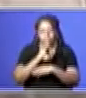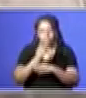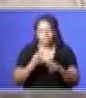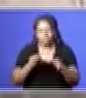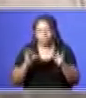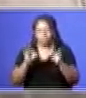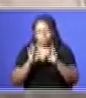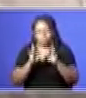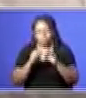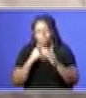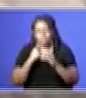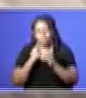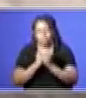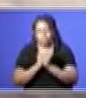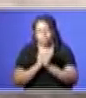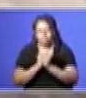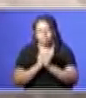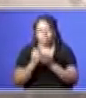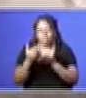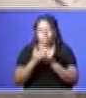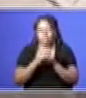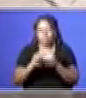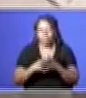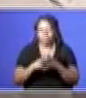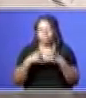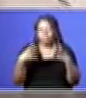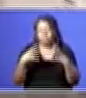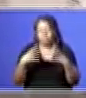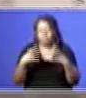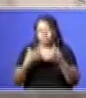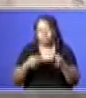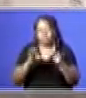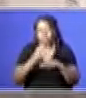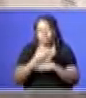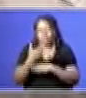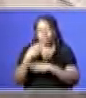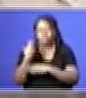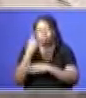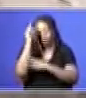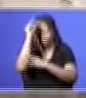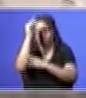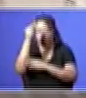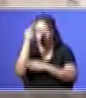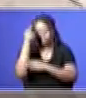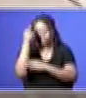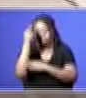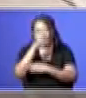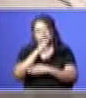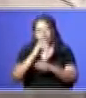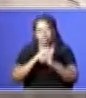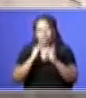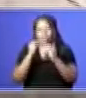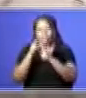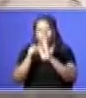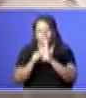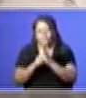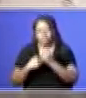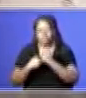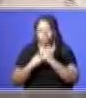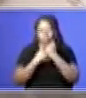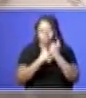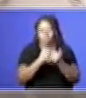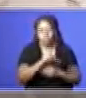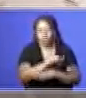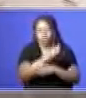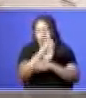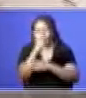I think some of the most important things that our government and the organizations that are supporting